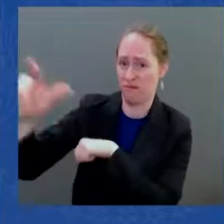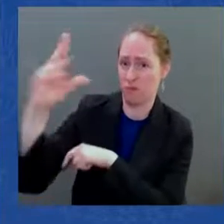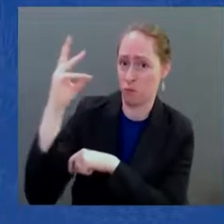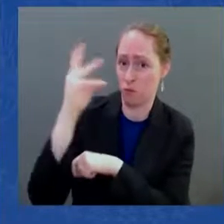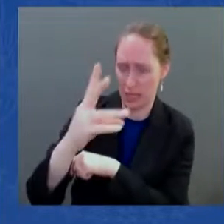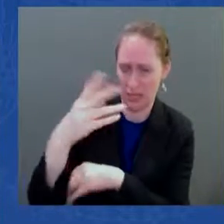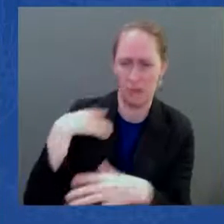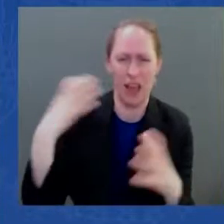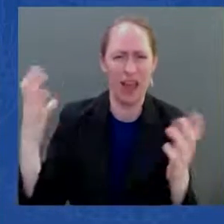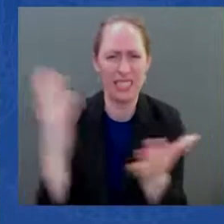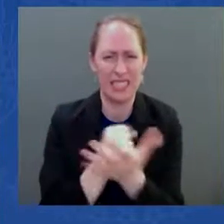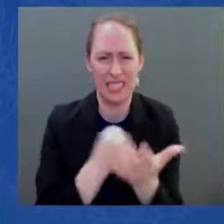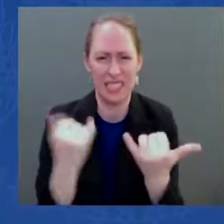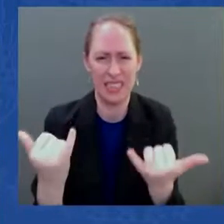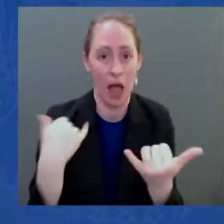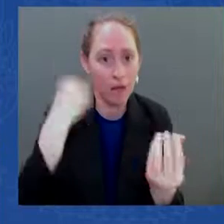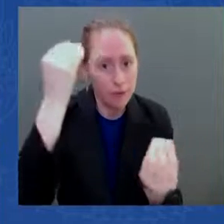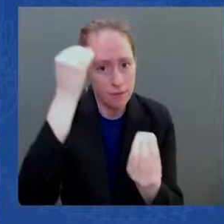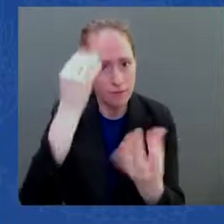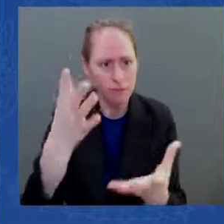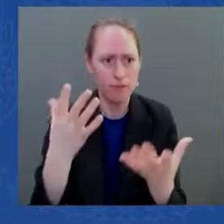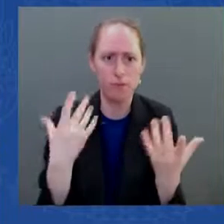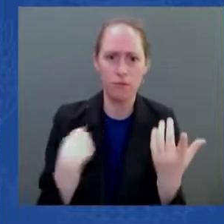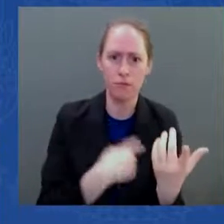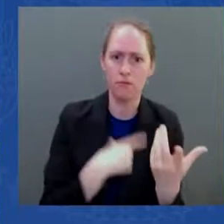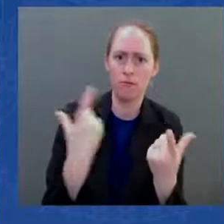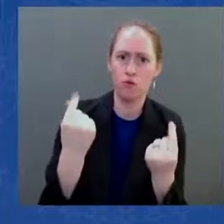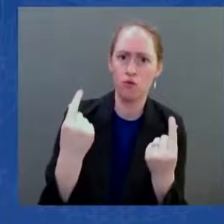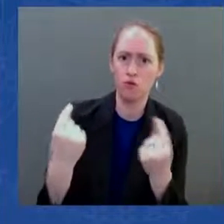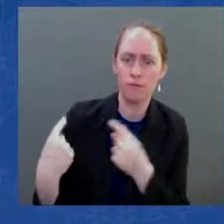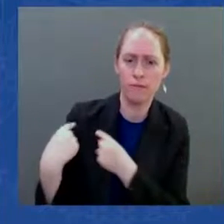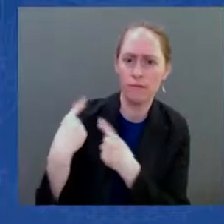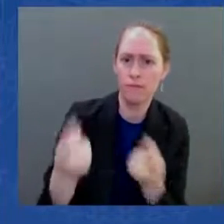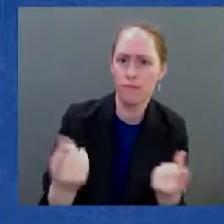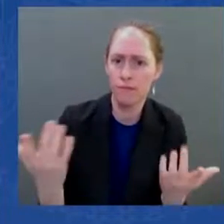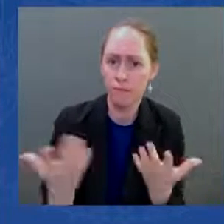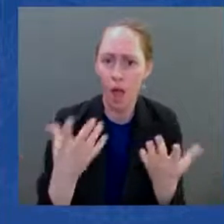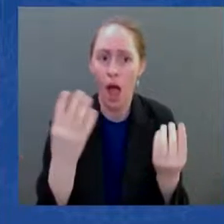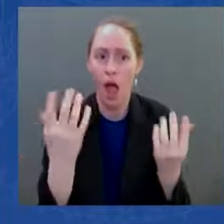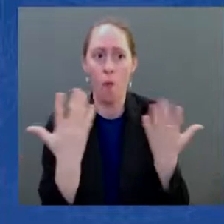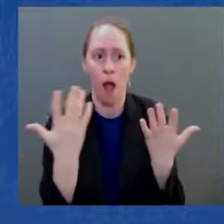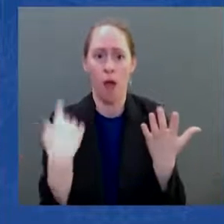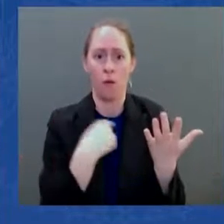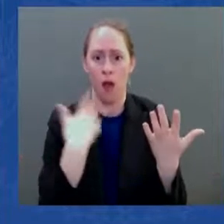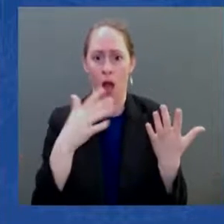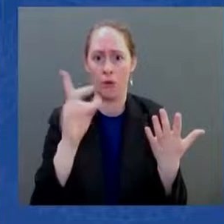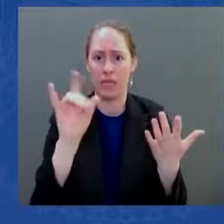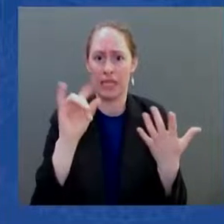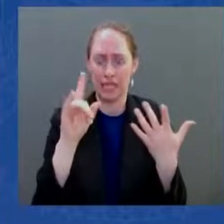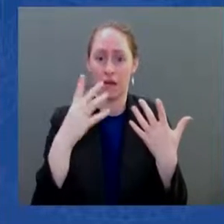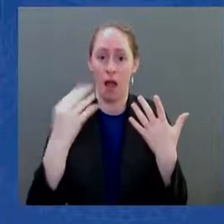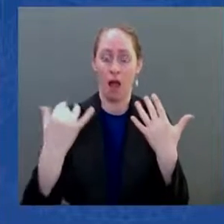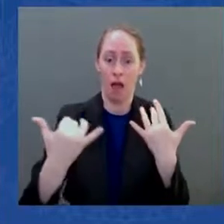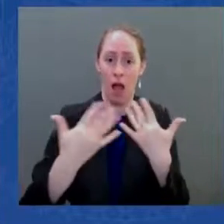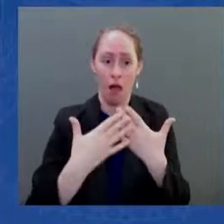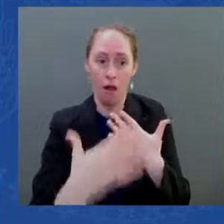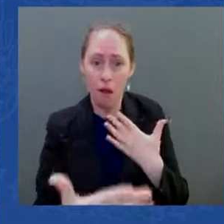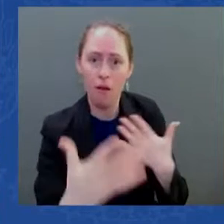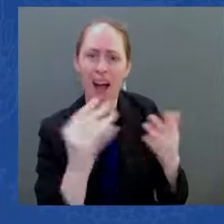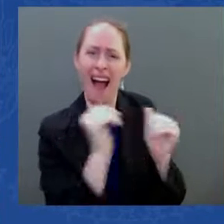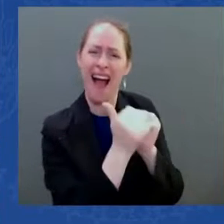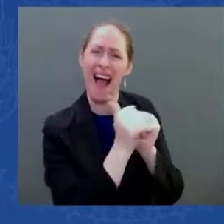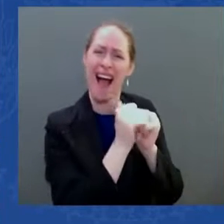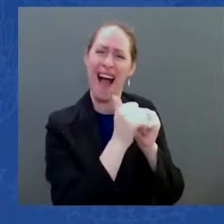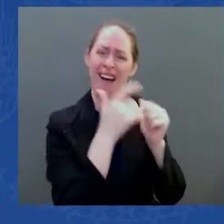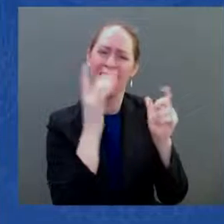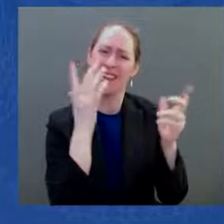of Ukraine and to hold Putin accountable for his brutal and bloody war. Russian forces have retreated from Kyiv, leaving behind